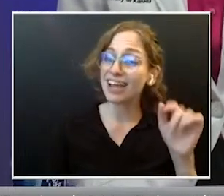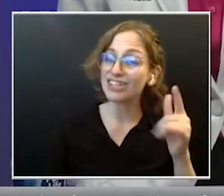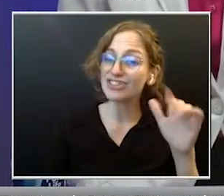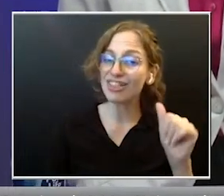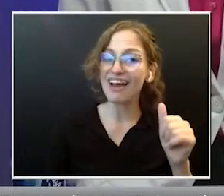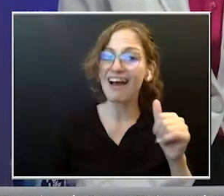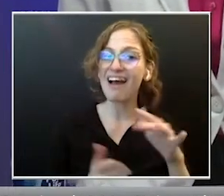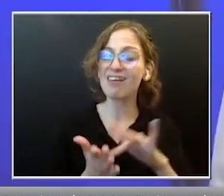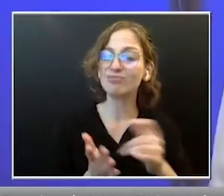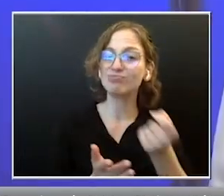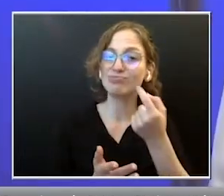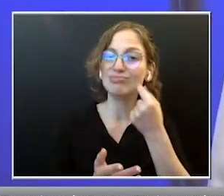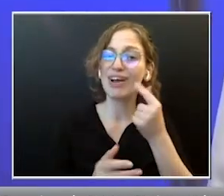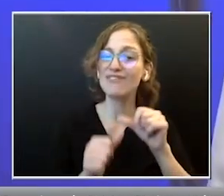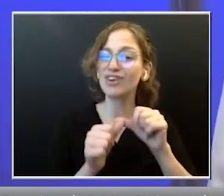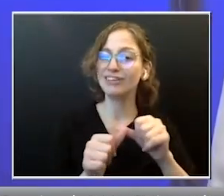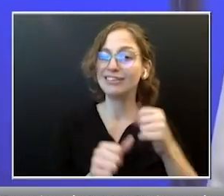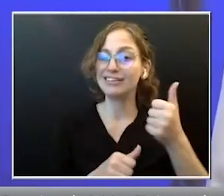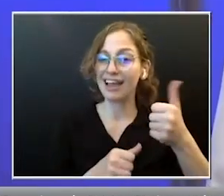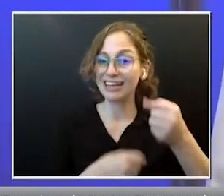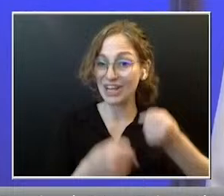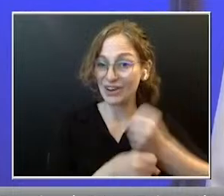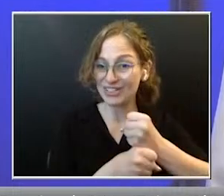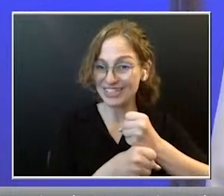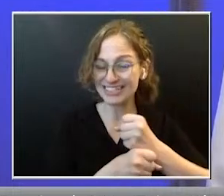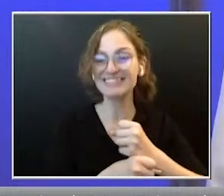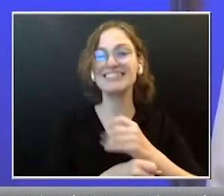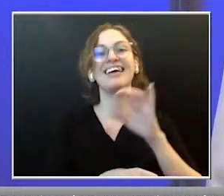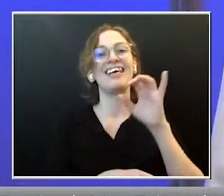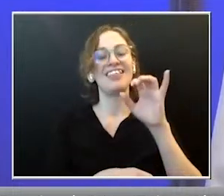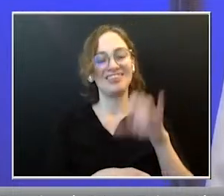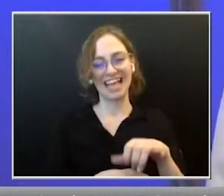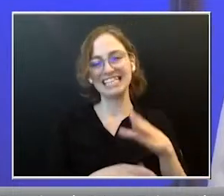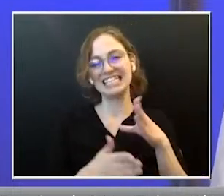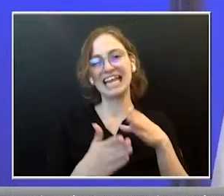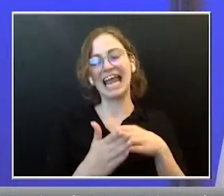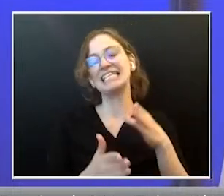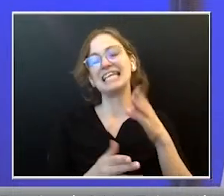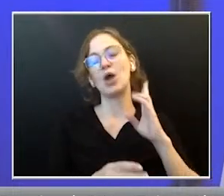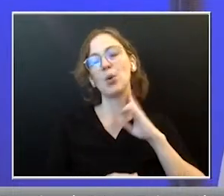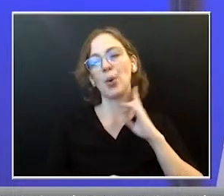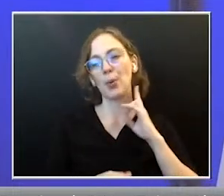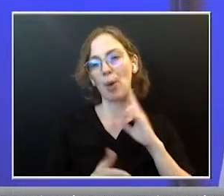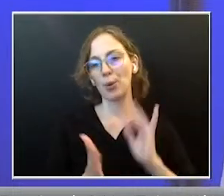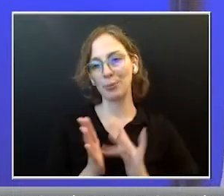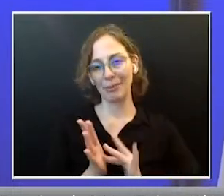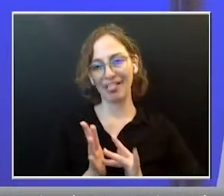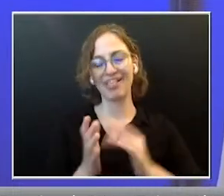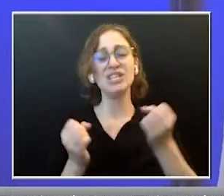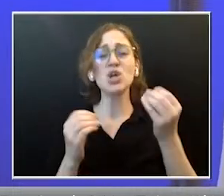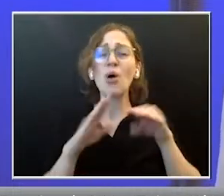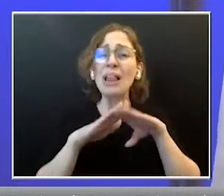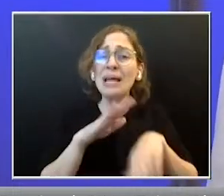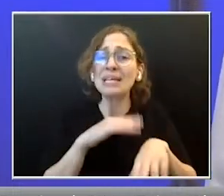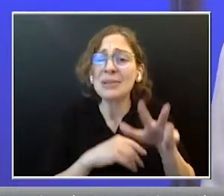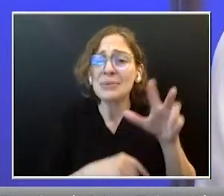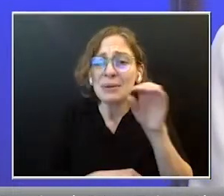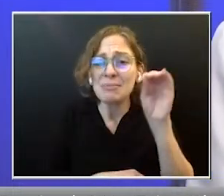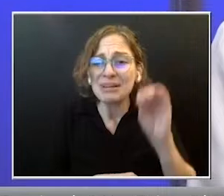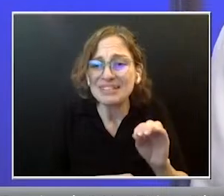pill. We're looking for better ways to put that to